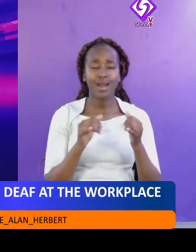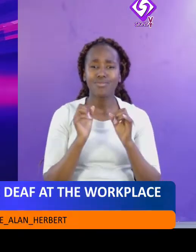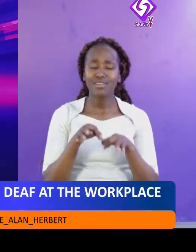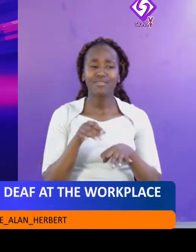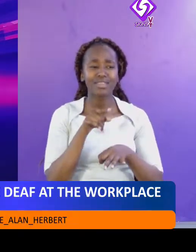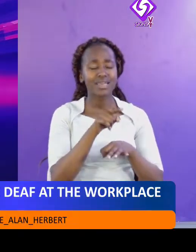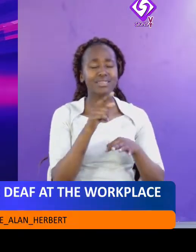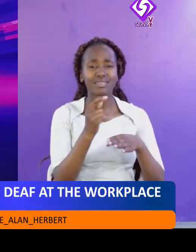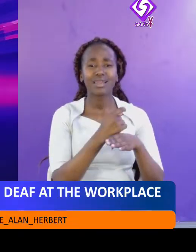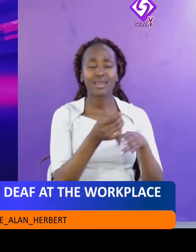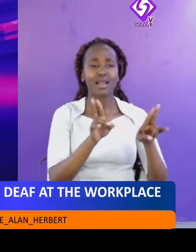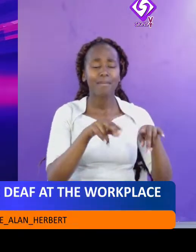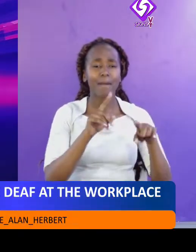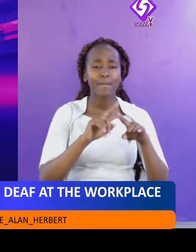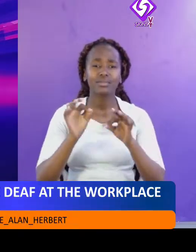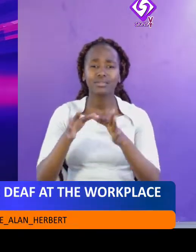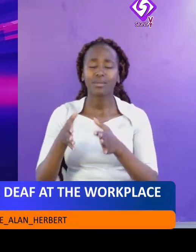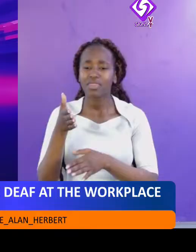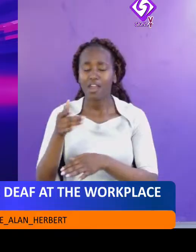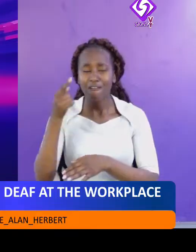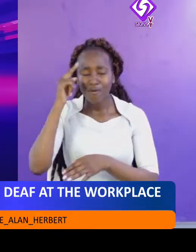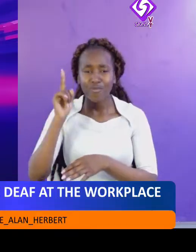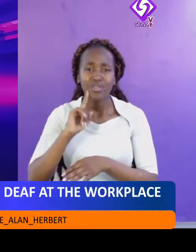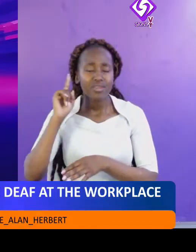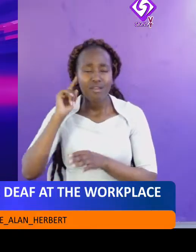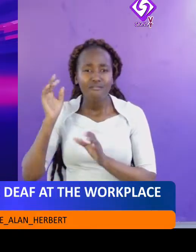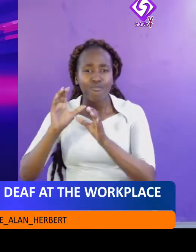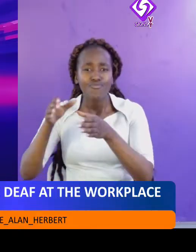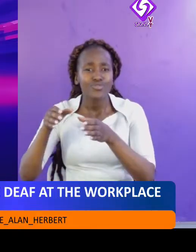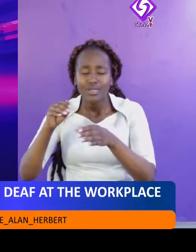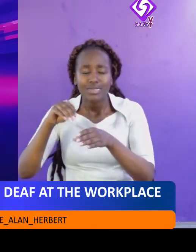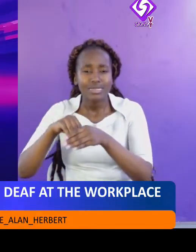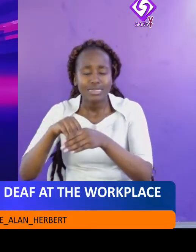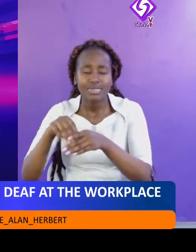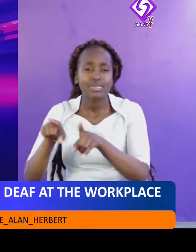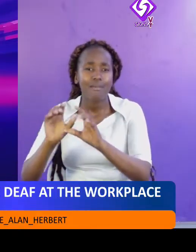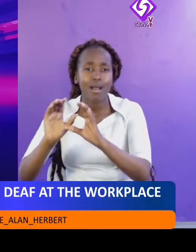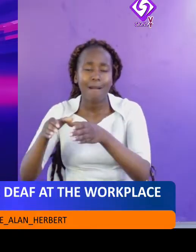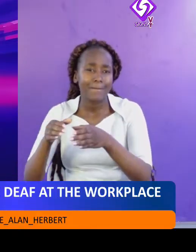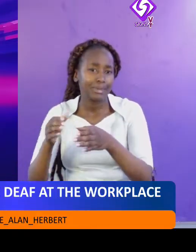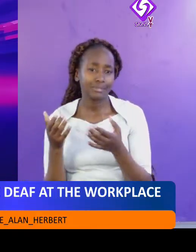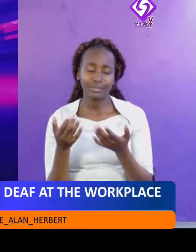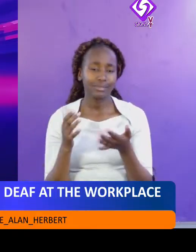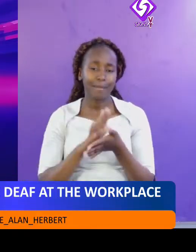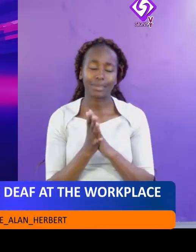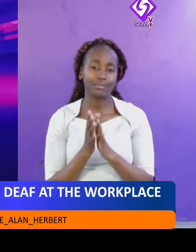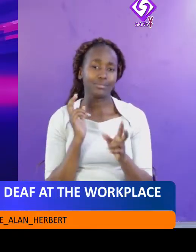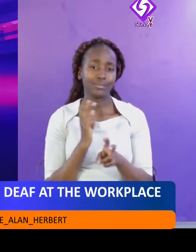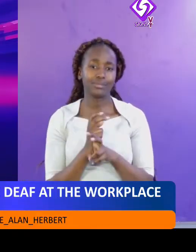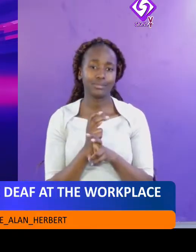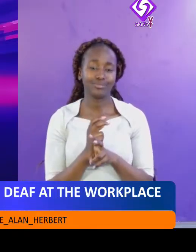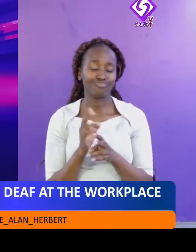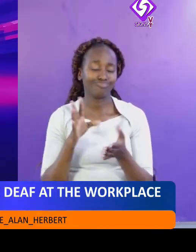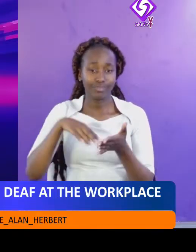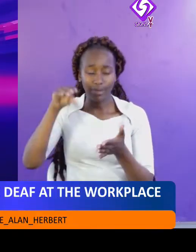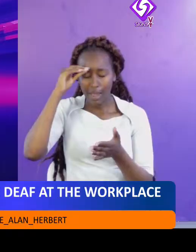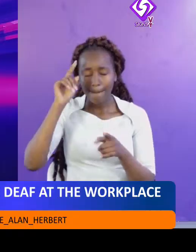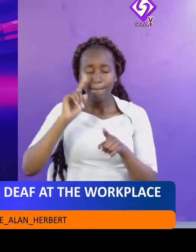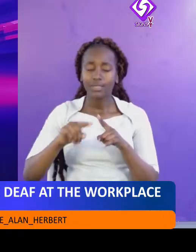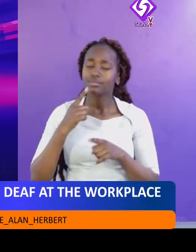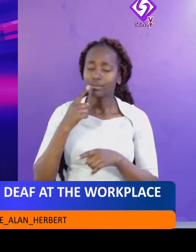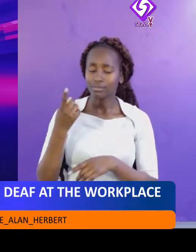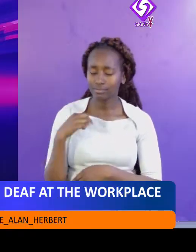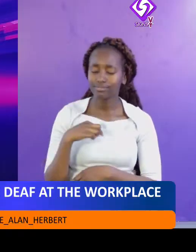within the organization, then for them to get that information is very tedious. Now, my next question to you